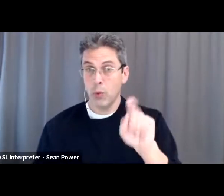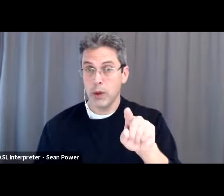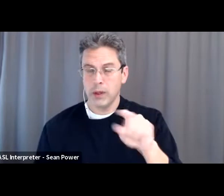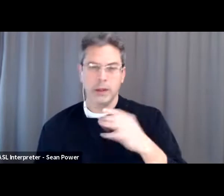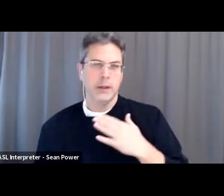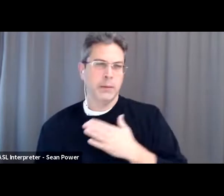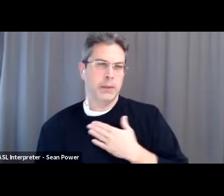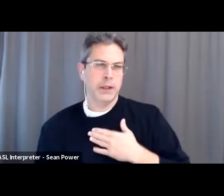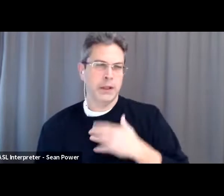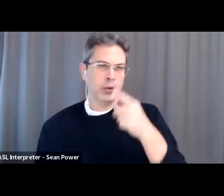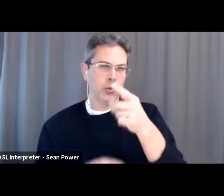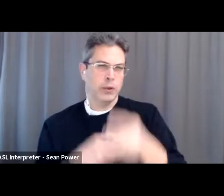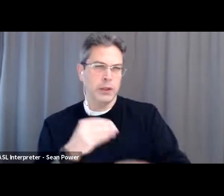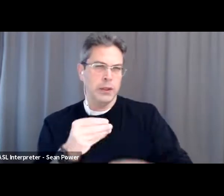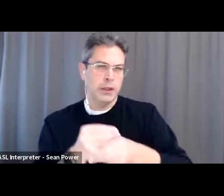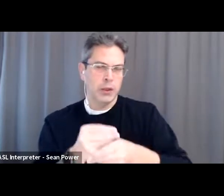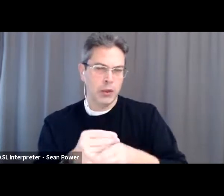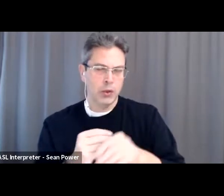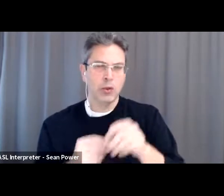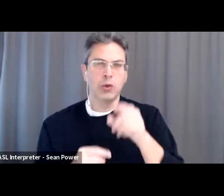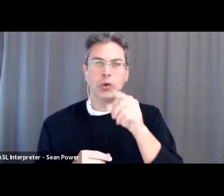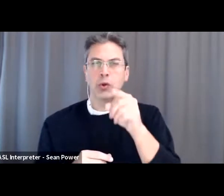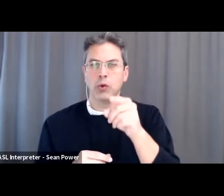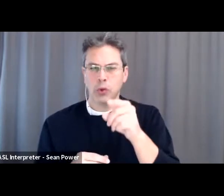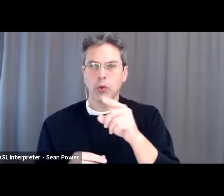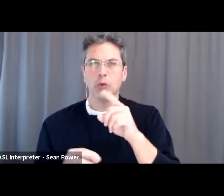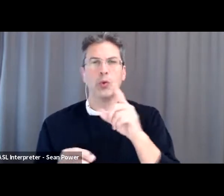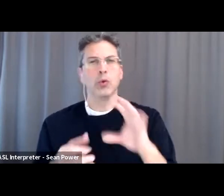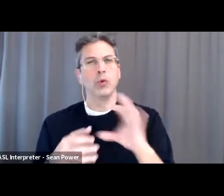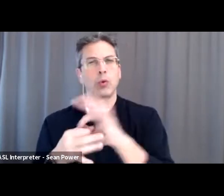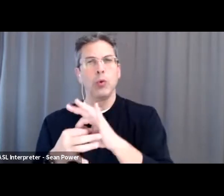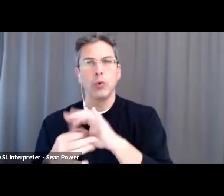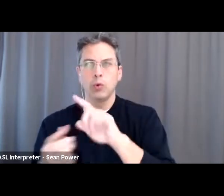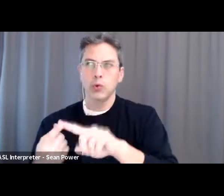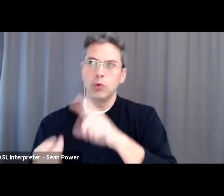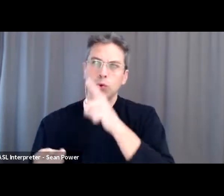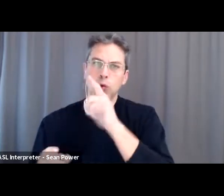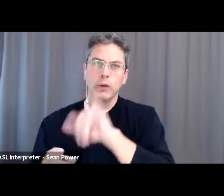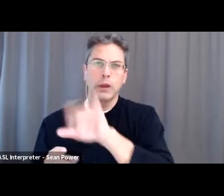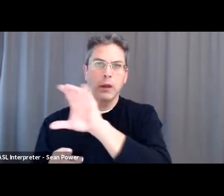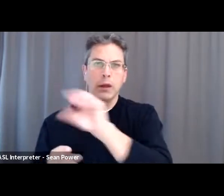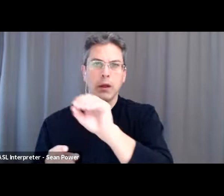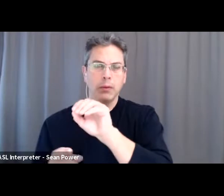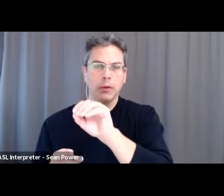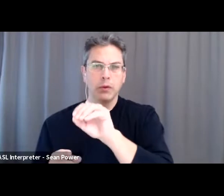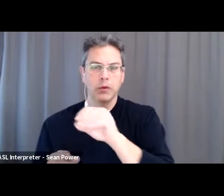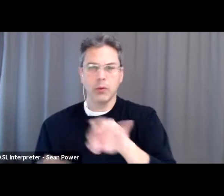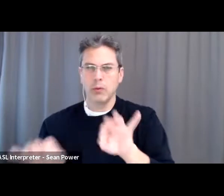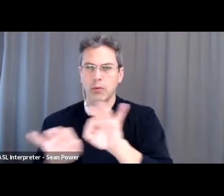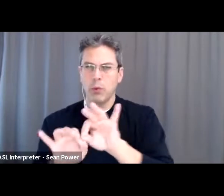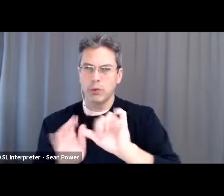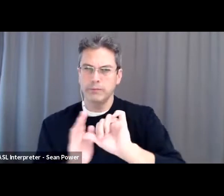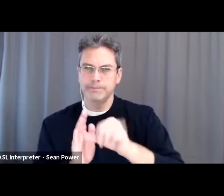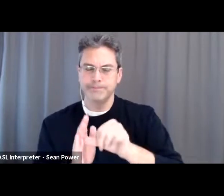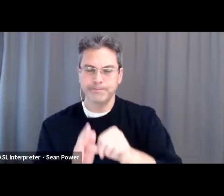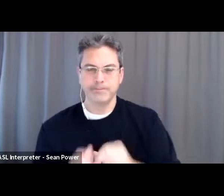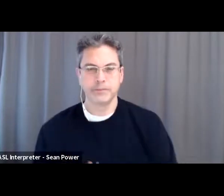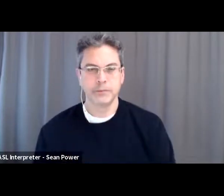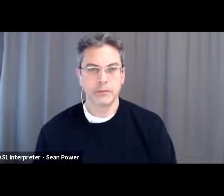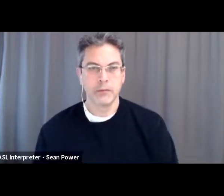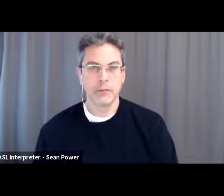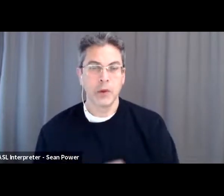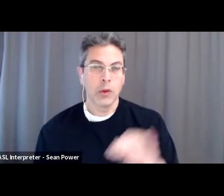your affiliate name at the beginning of every question that you submit. And also please note that the